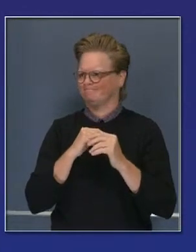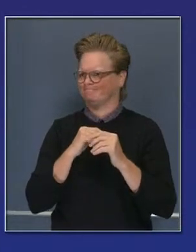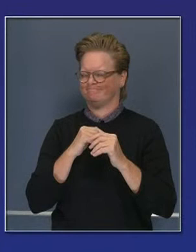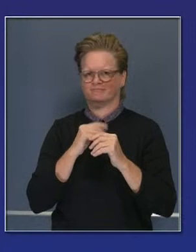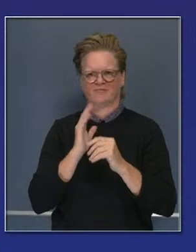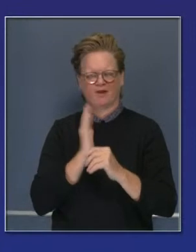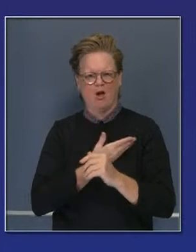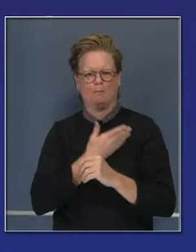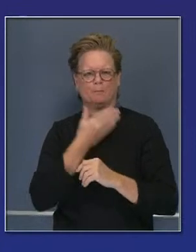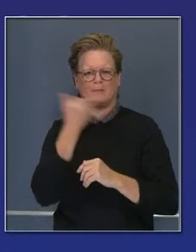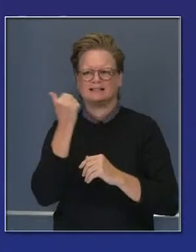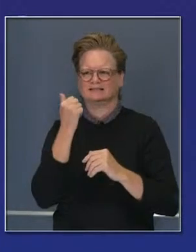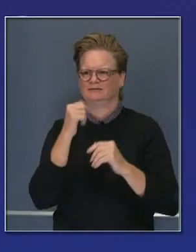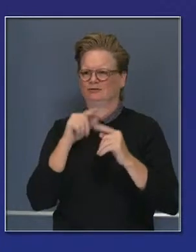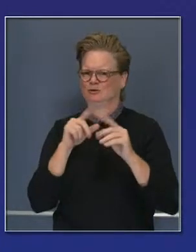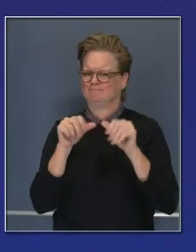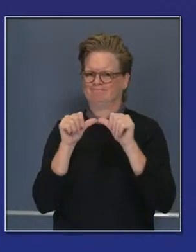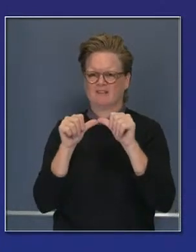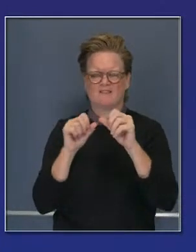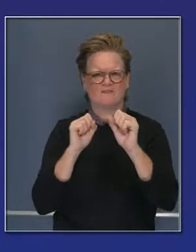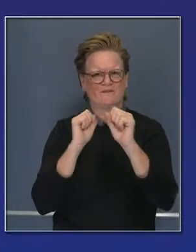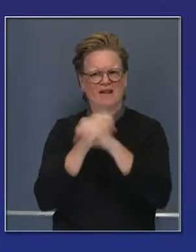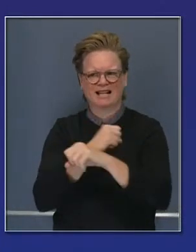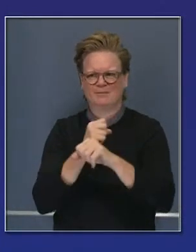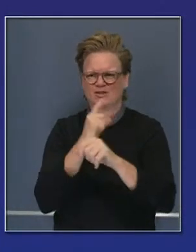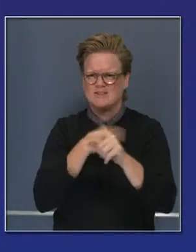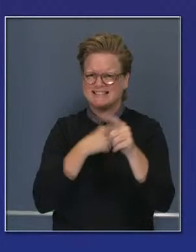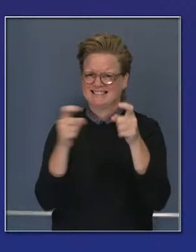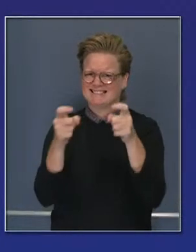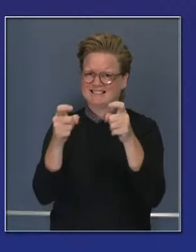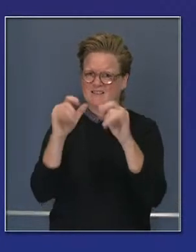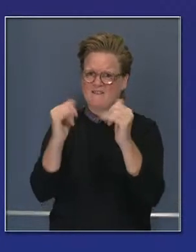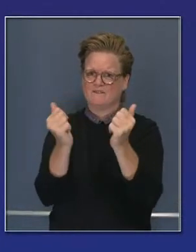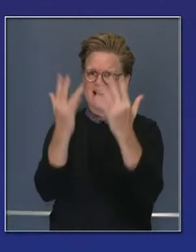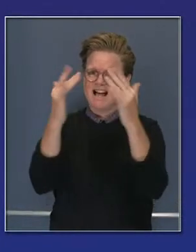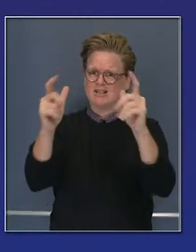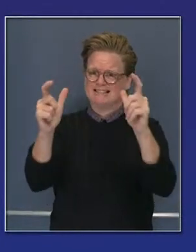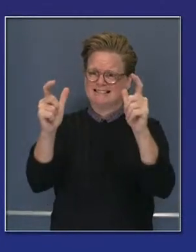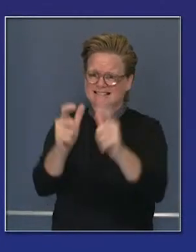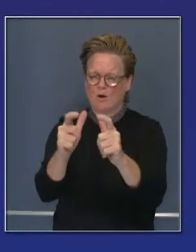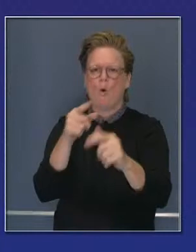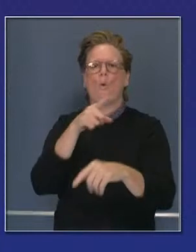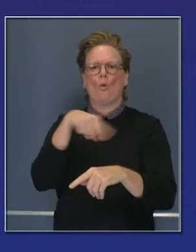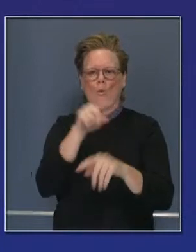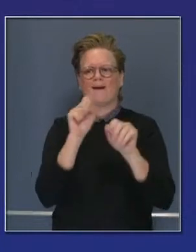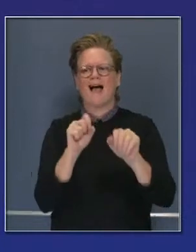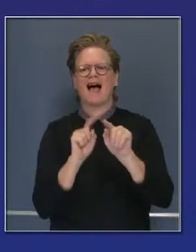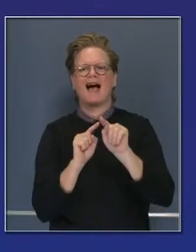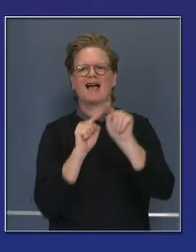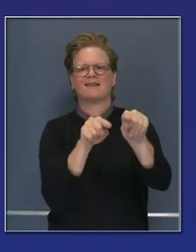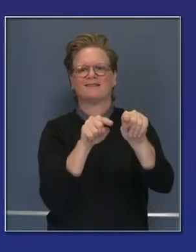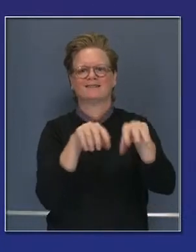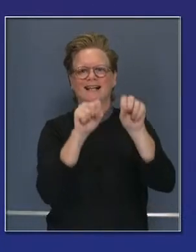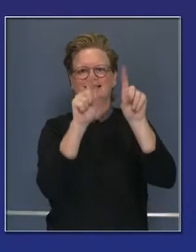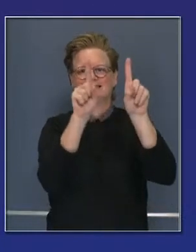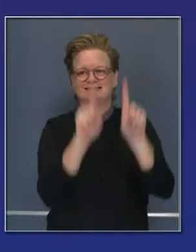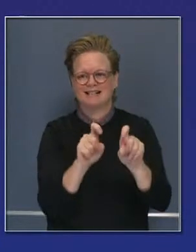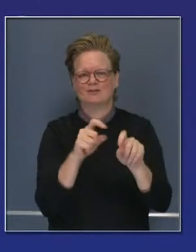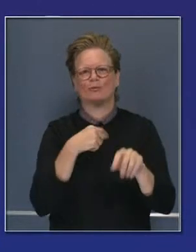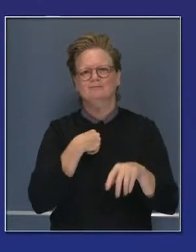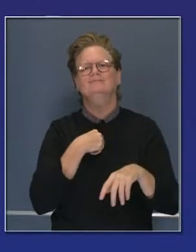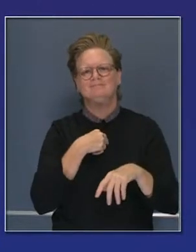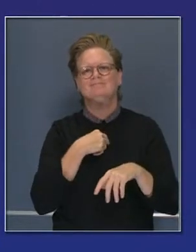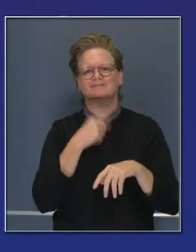positivity rate has also gone down, and that's encouraging. Down to 6%, and you haven't seen that in some time. You've seen this